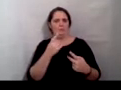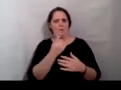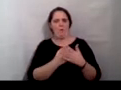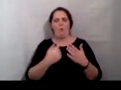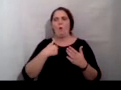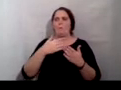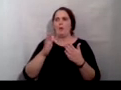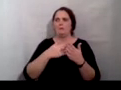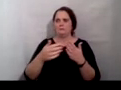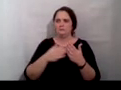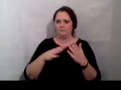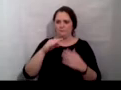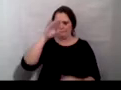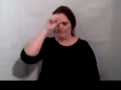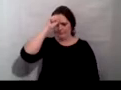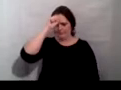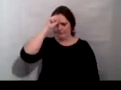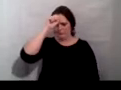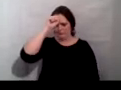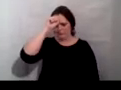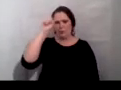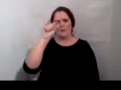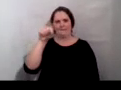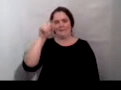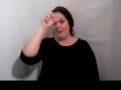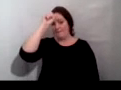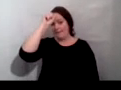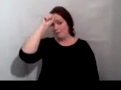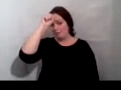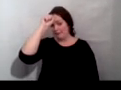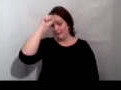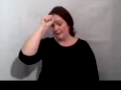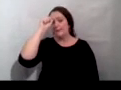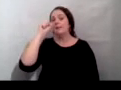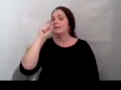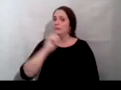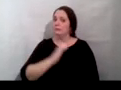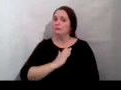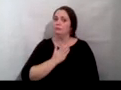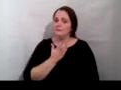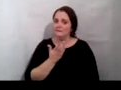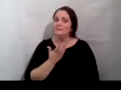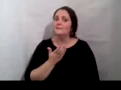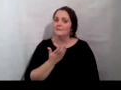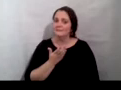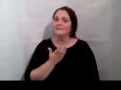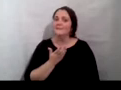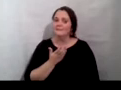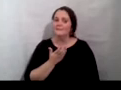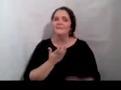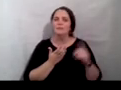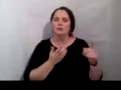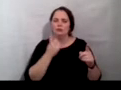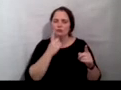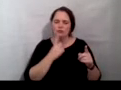painting these places from memory, which is really interesting. And exactly what Nadi was talking about, you know,